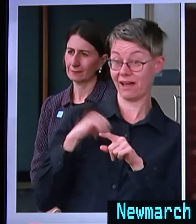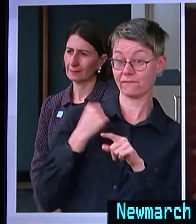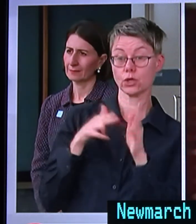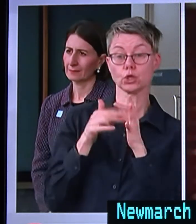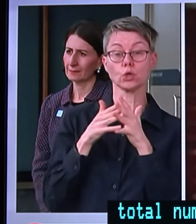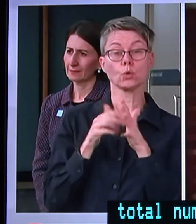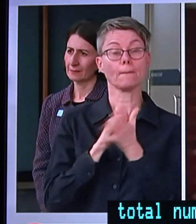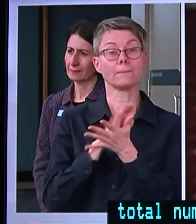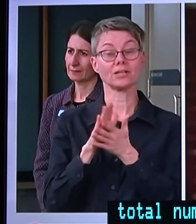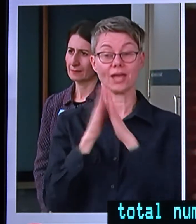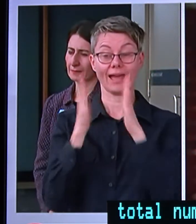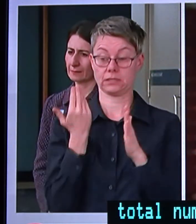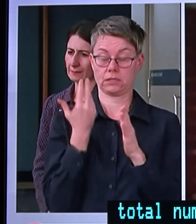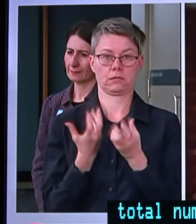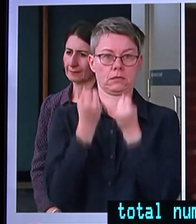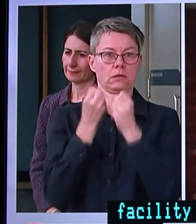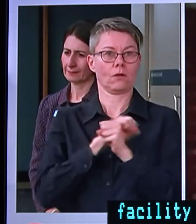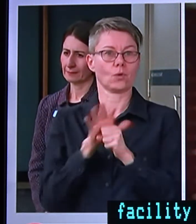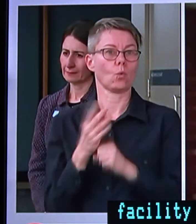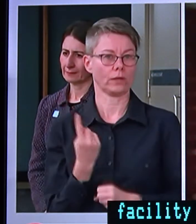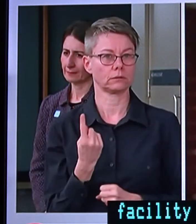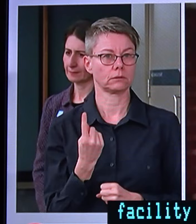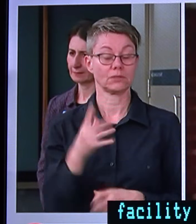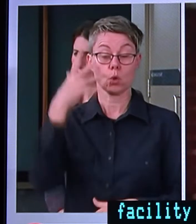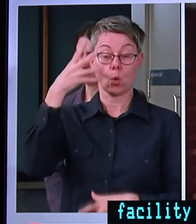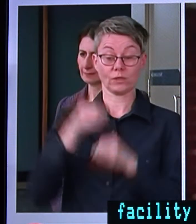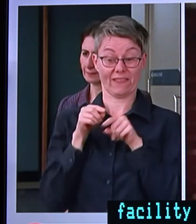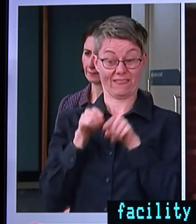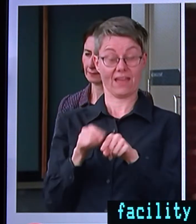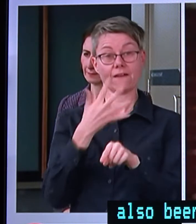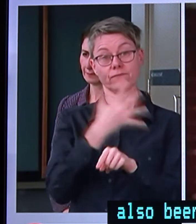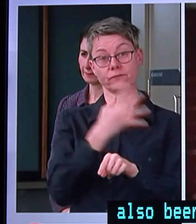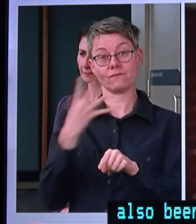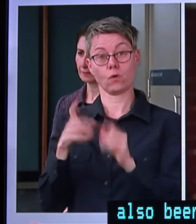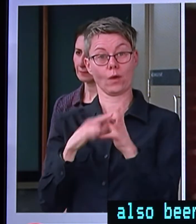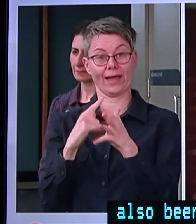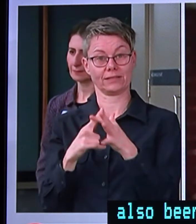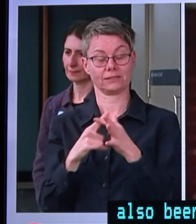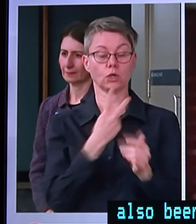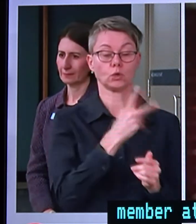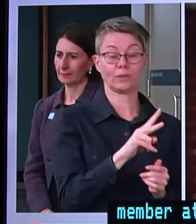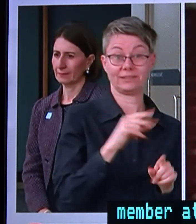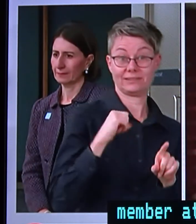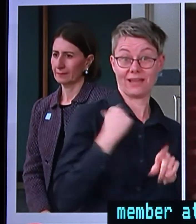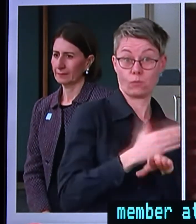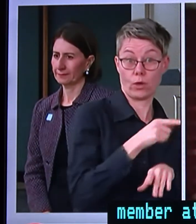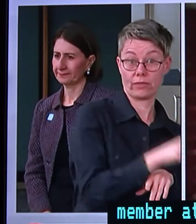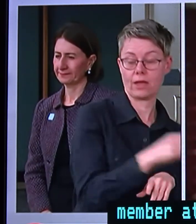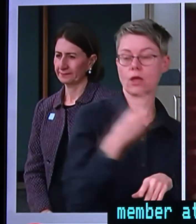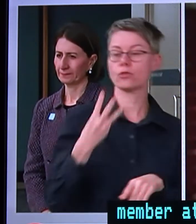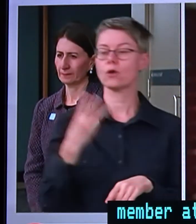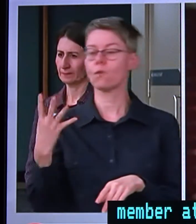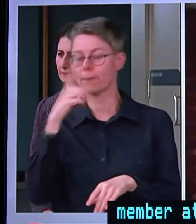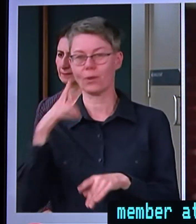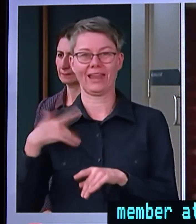in a staff member at Newmarch House, which brings the total to 54 cases, including 20 staff and